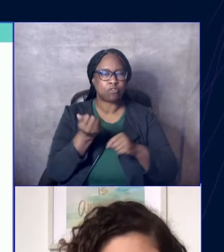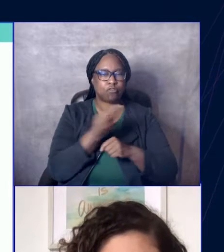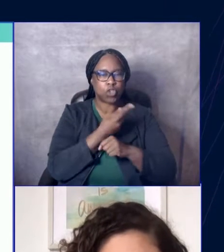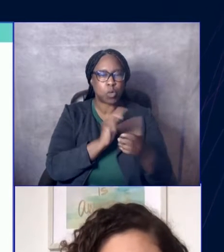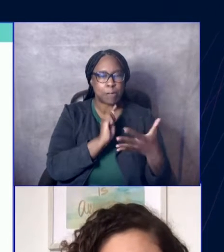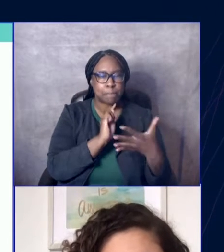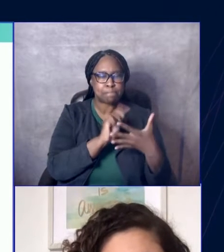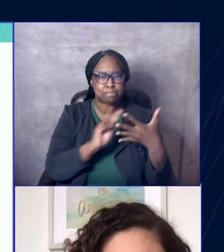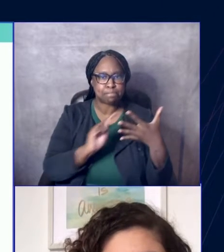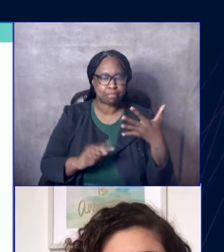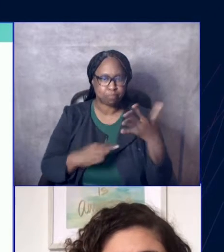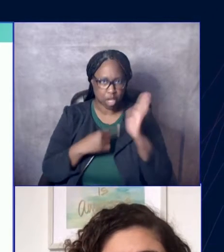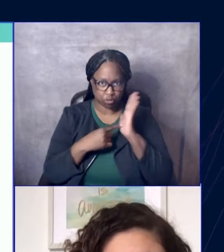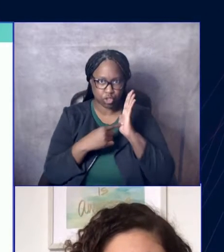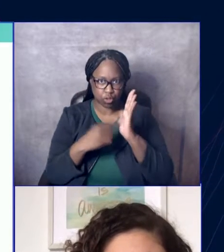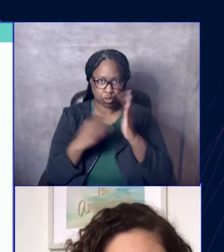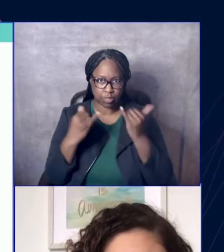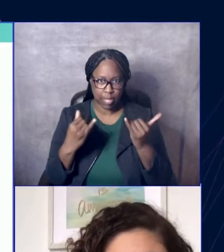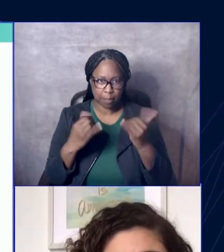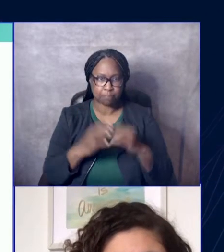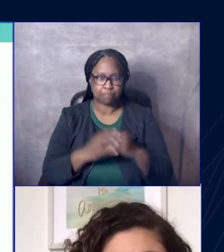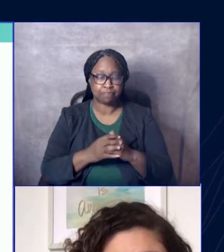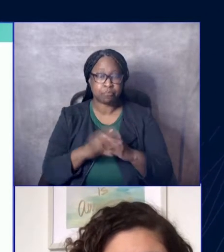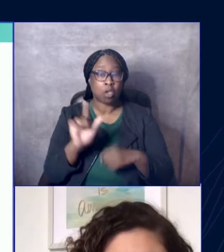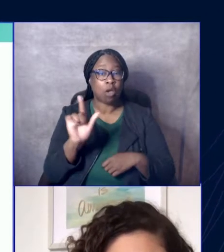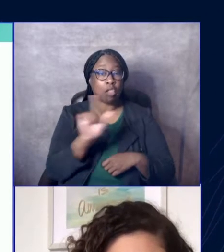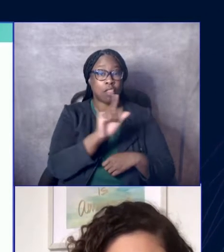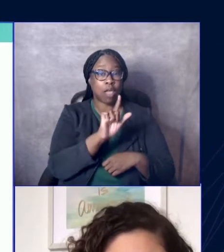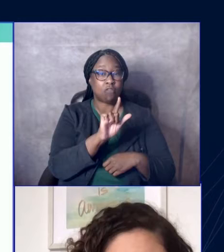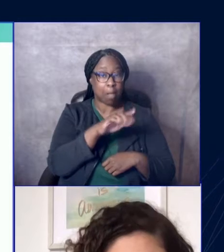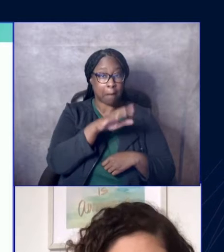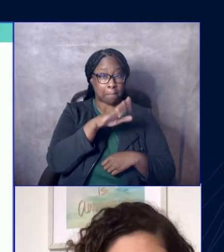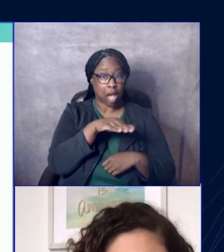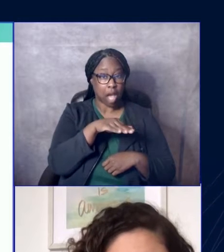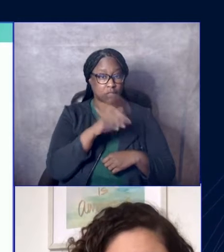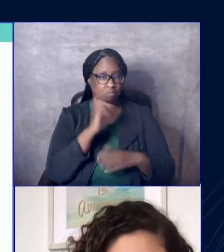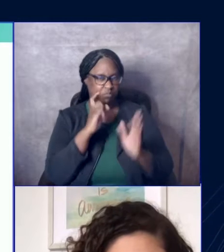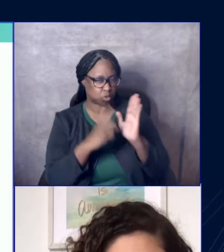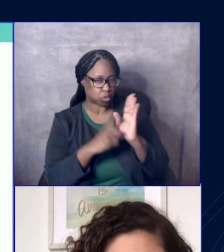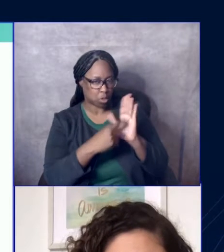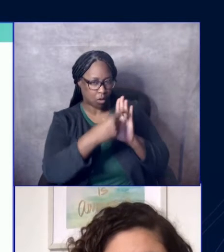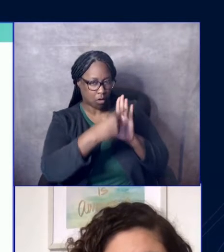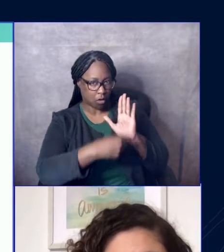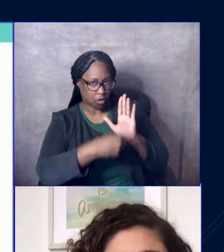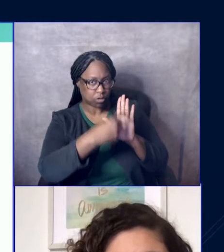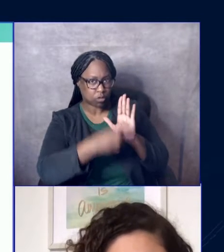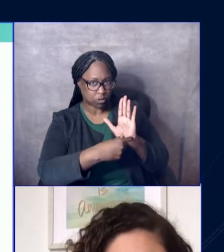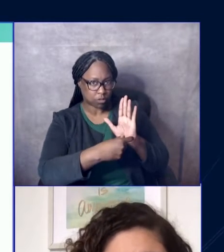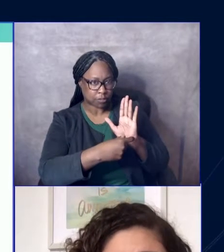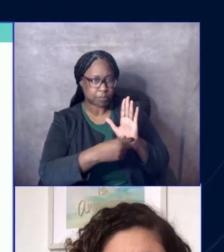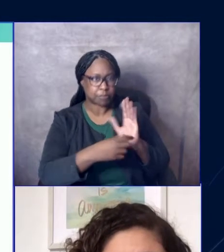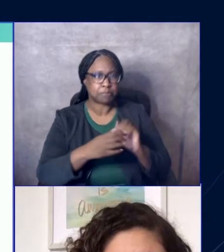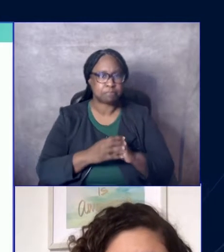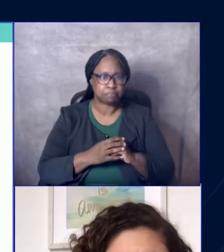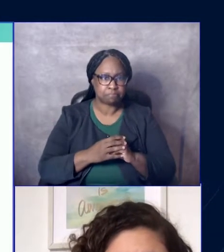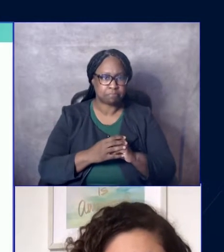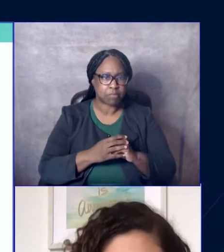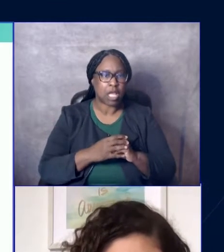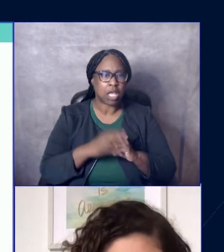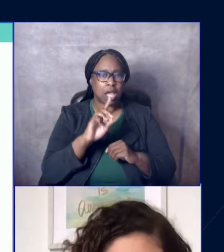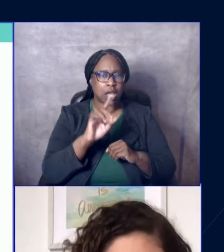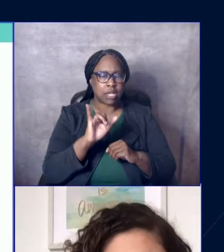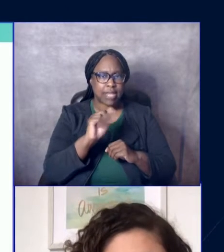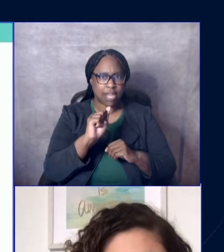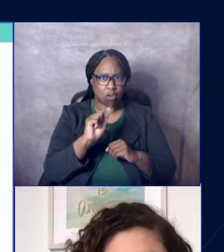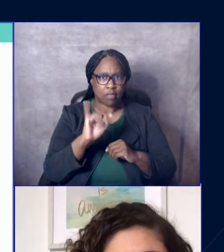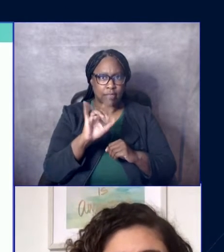slide. On the left, on the bottom left, you'll see an article that we worked with Dara Lind, a very well-respected